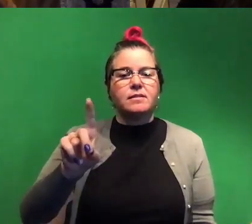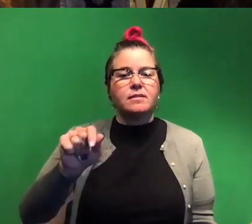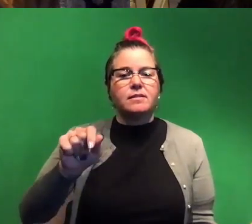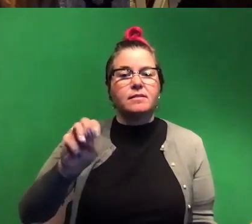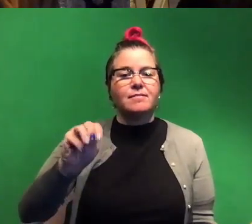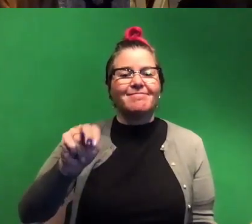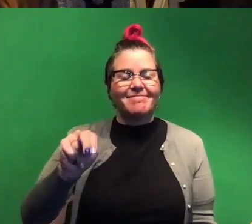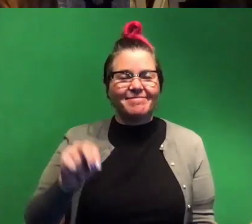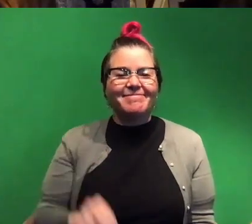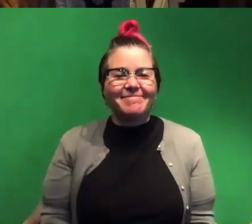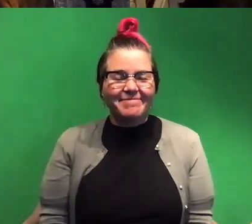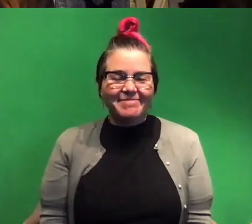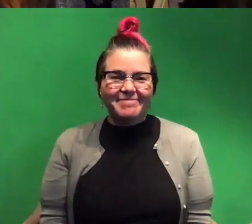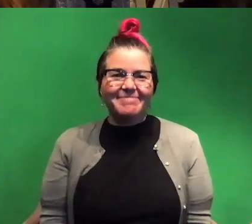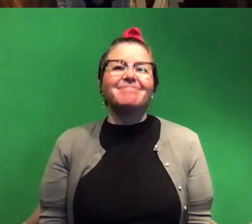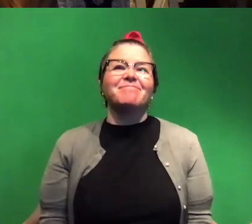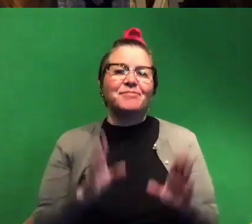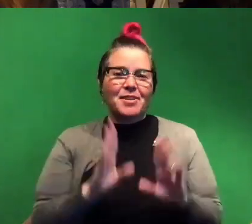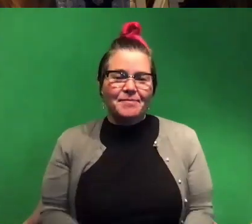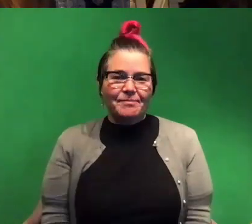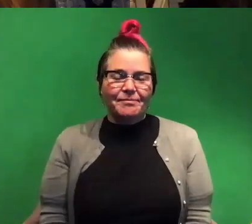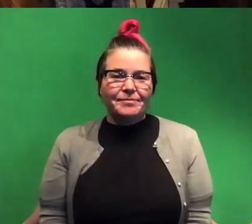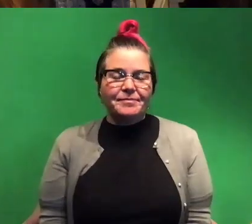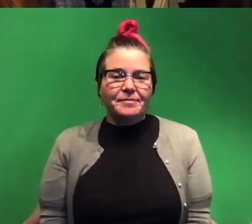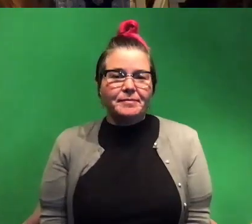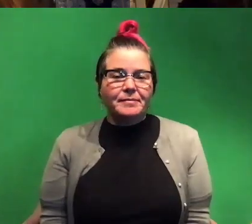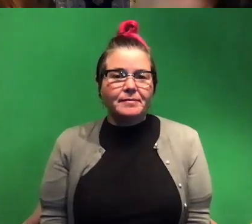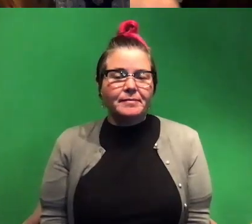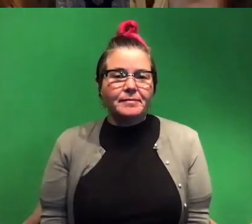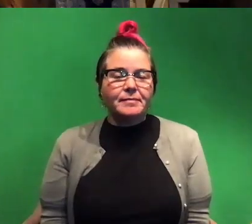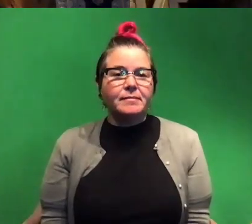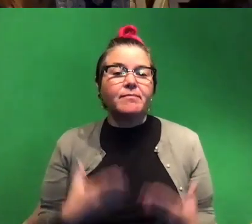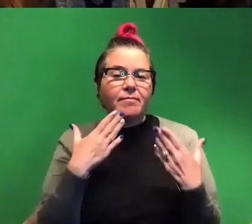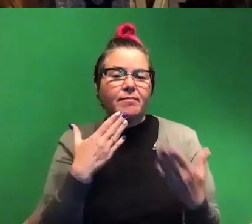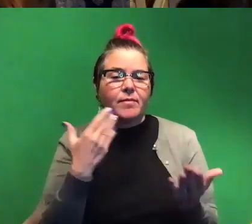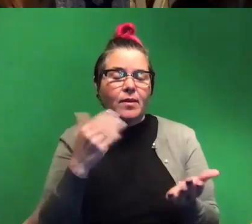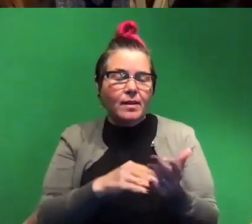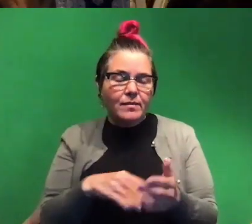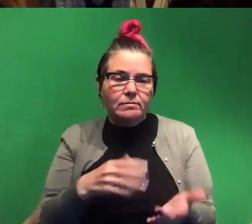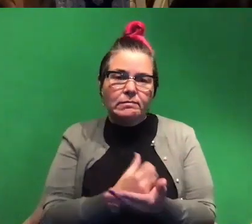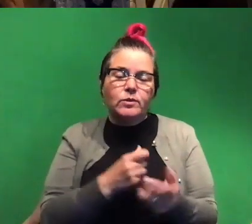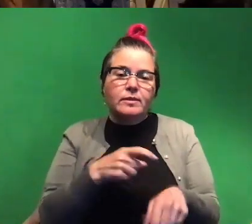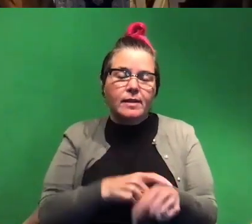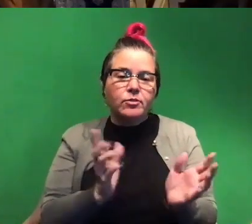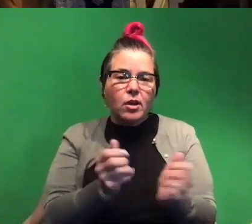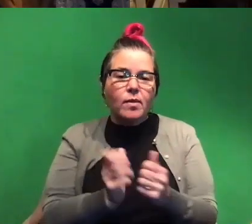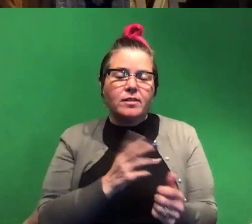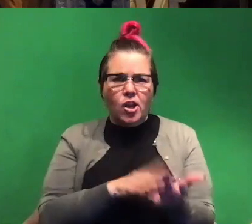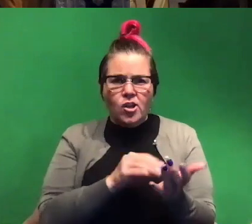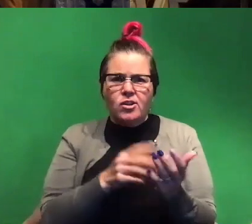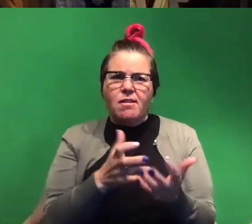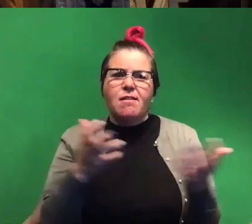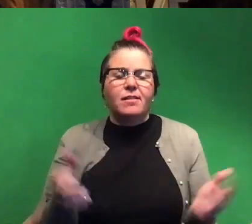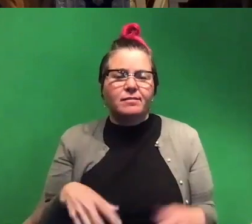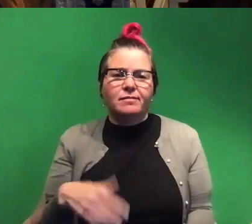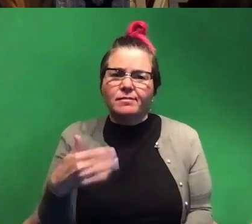SYNDAMN. Great. Cool. Well, thank you again for the time that you took to talk to us. I learned so much, and it's just like